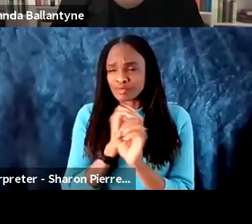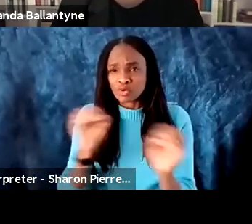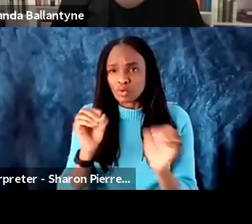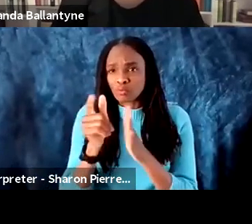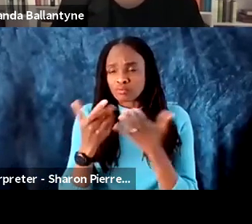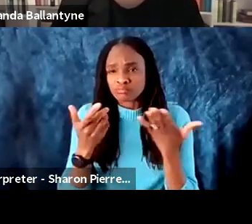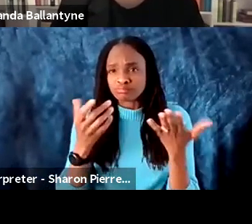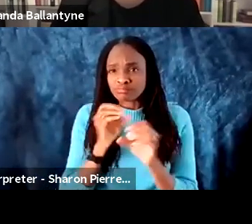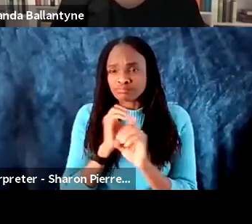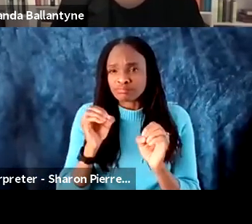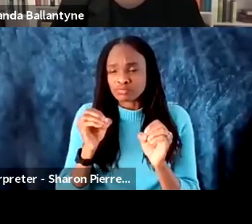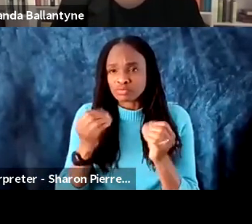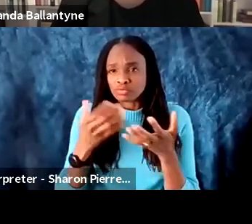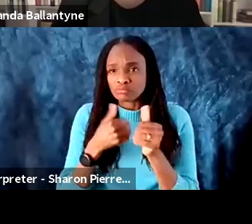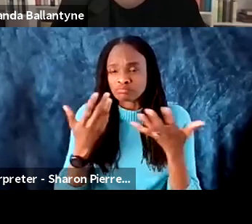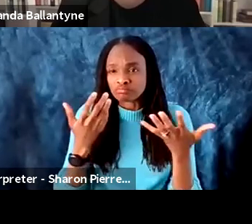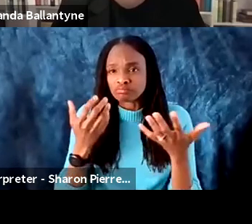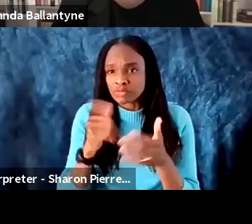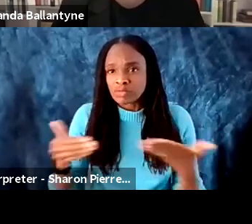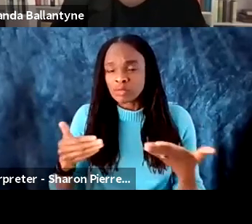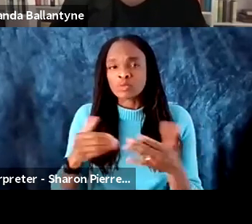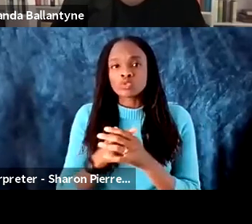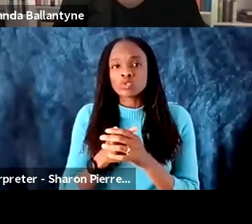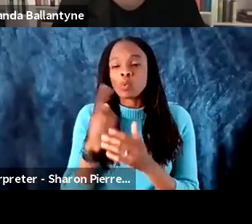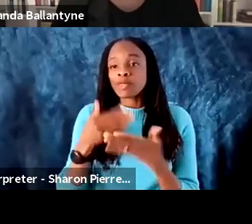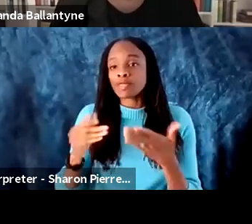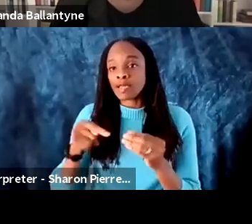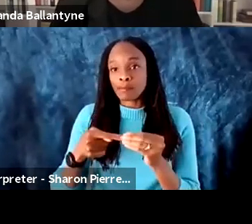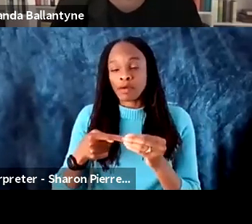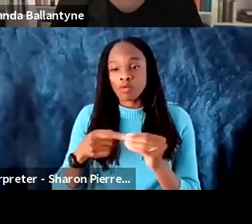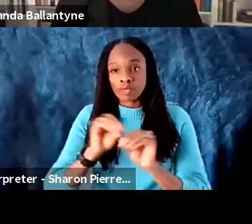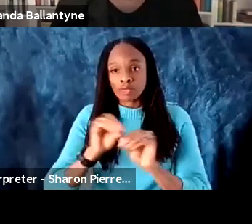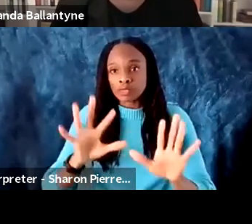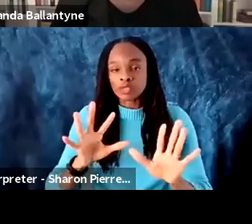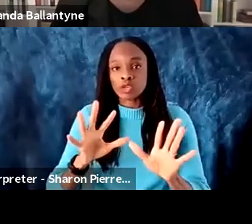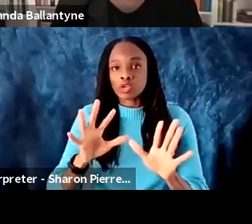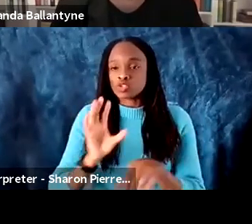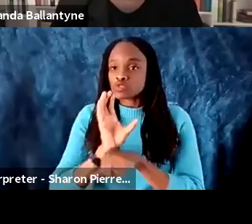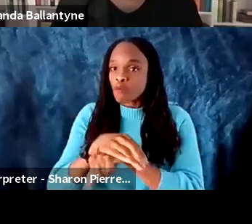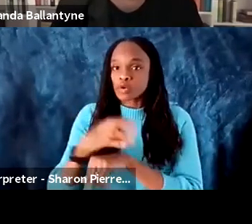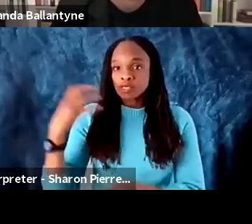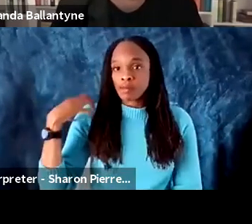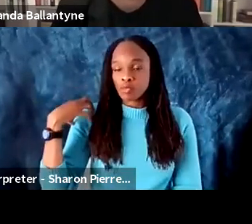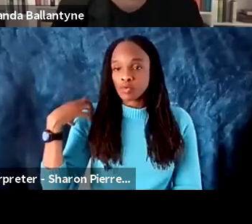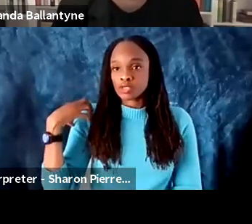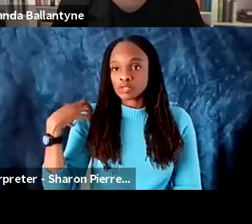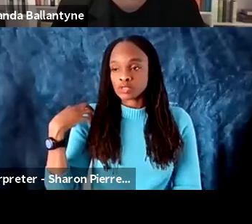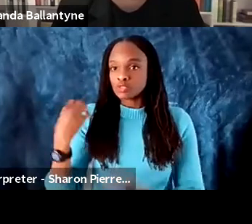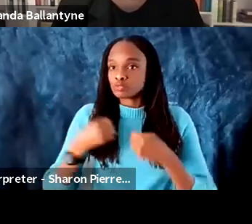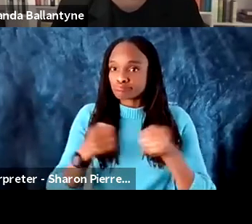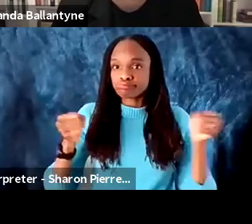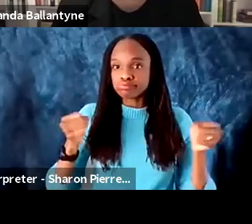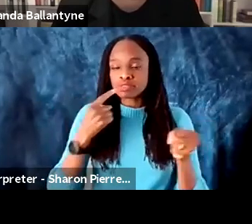didn't touch upon too much is about transparency. I think just, forcing, employers to disclose exactly what kind of information they're